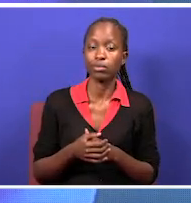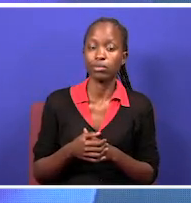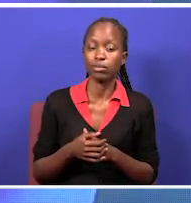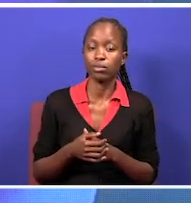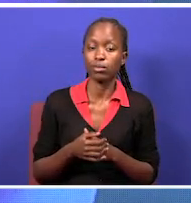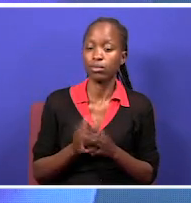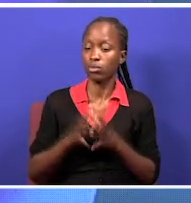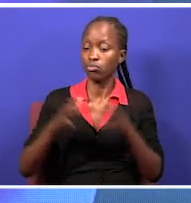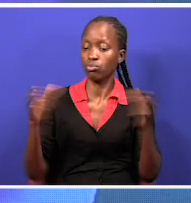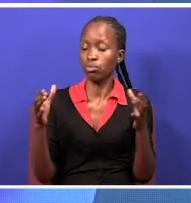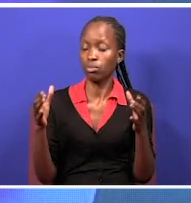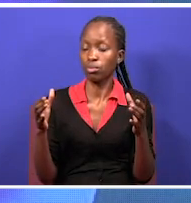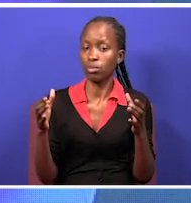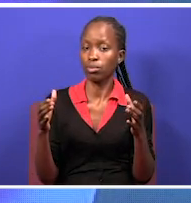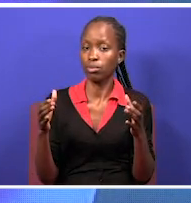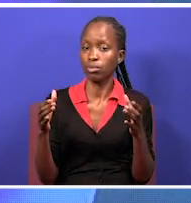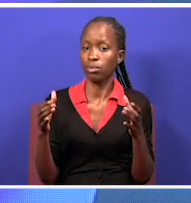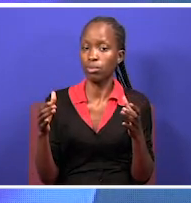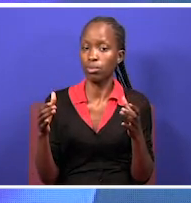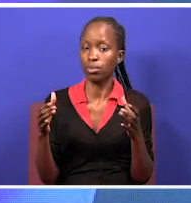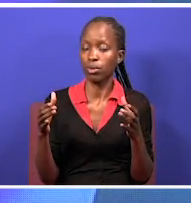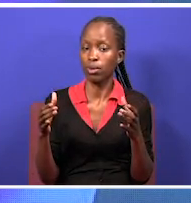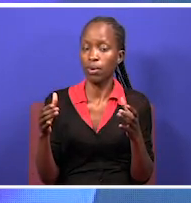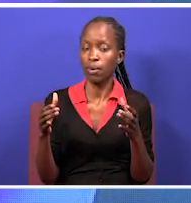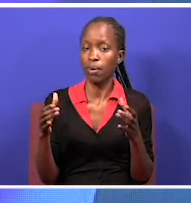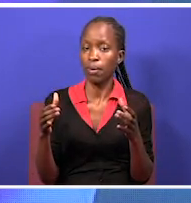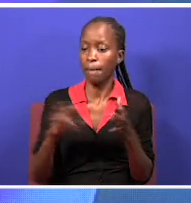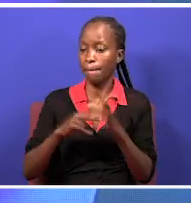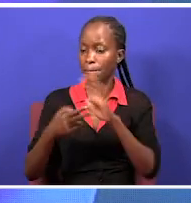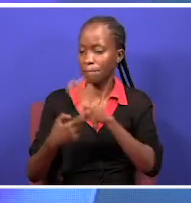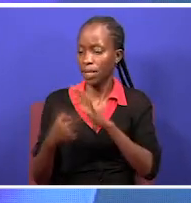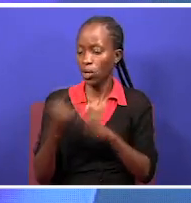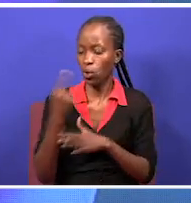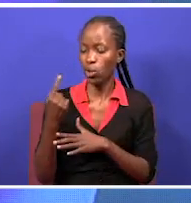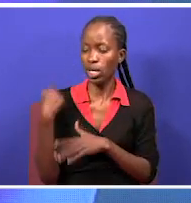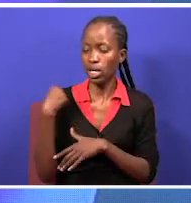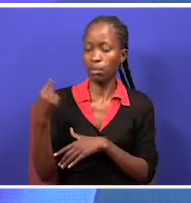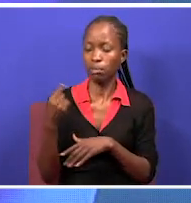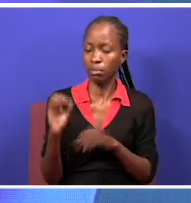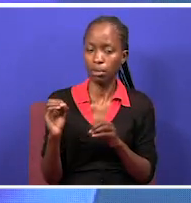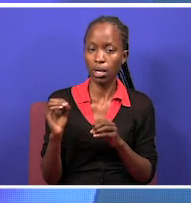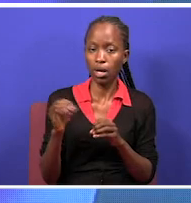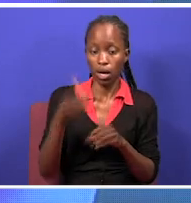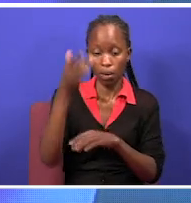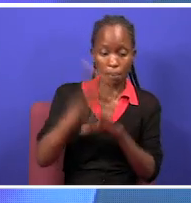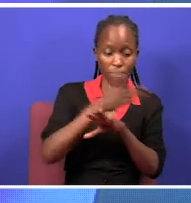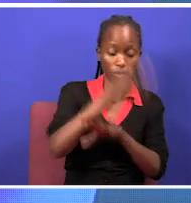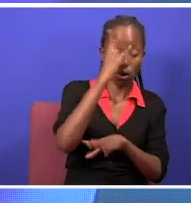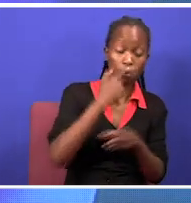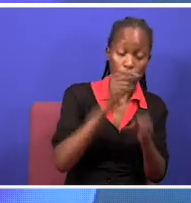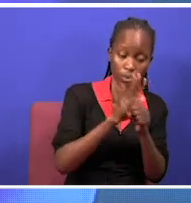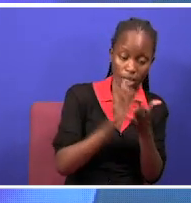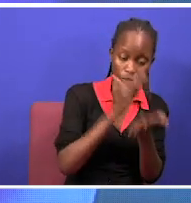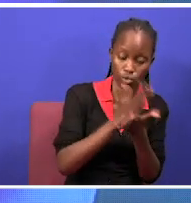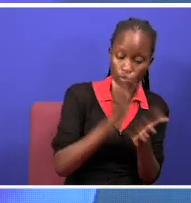Increase here is not just increase in numbers, and God had already promised that they were going